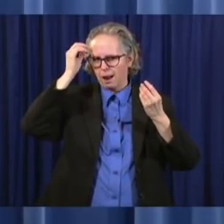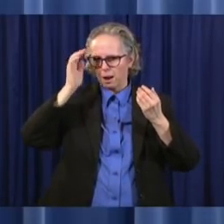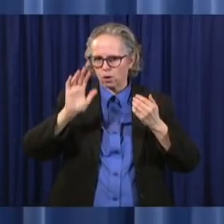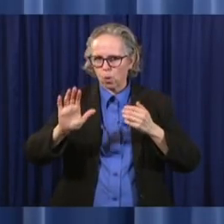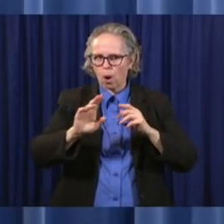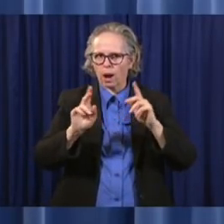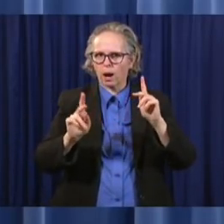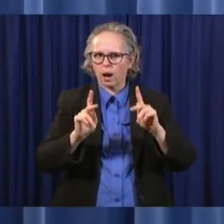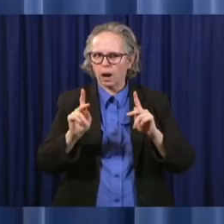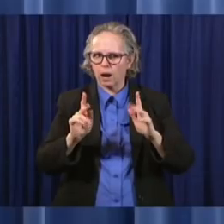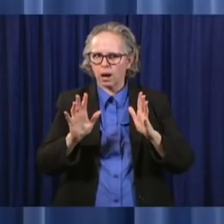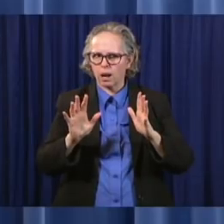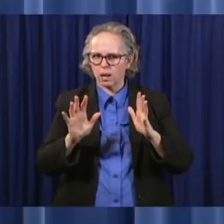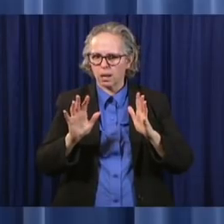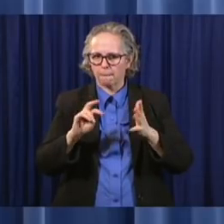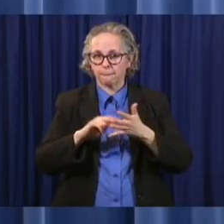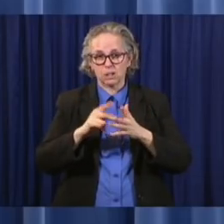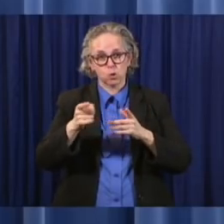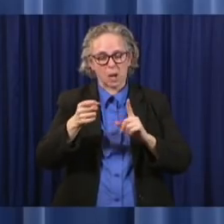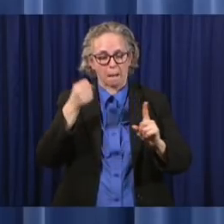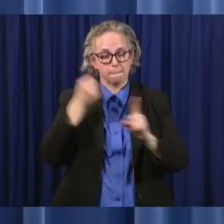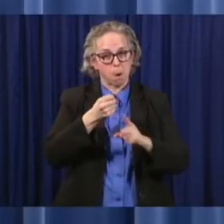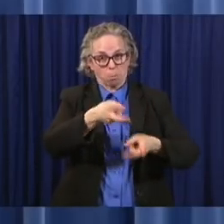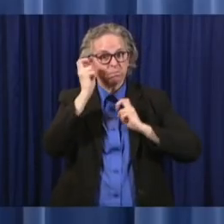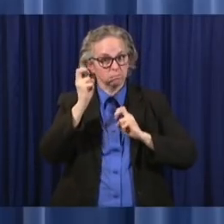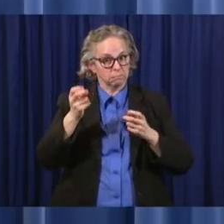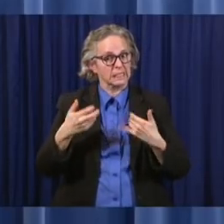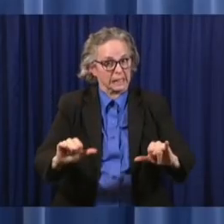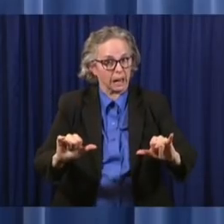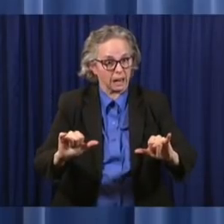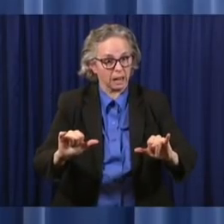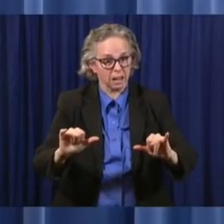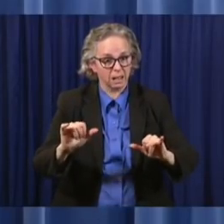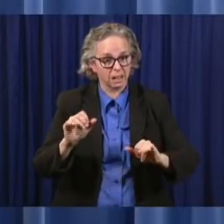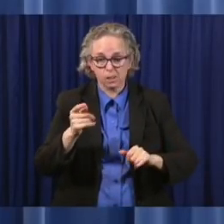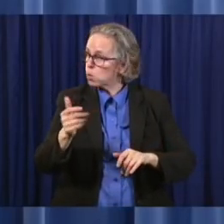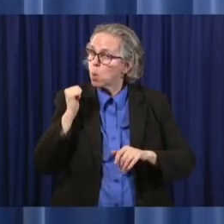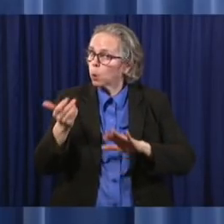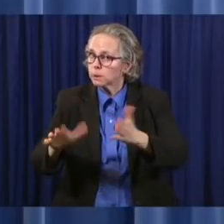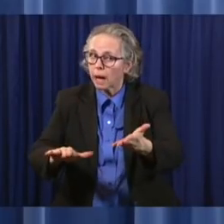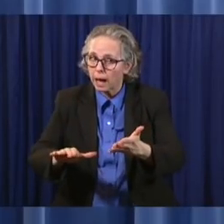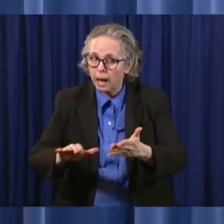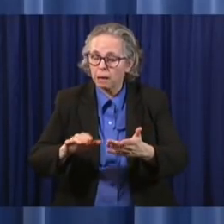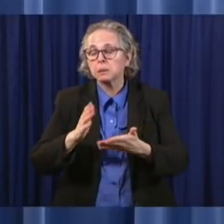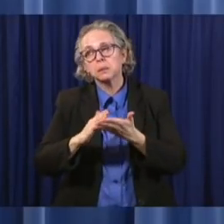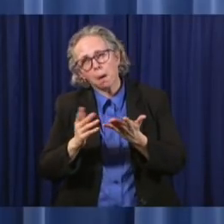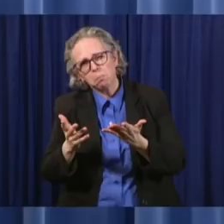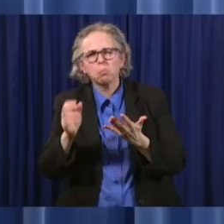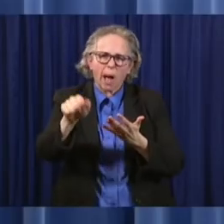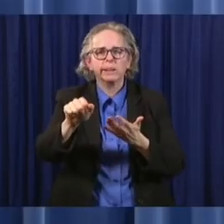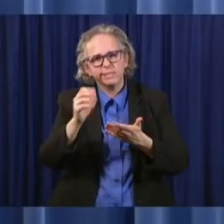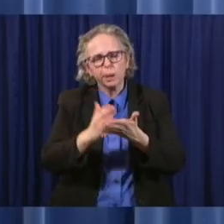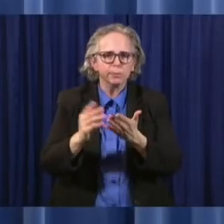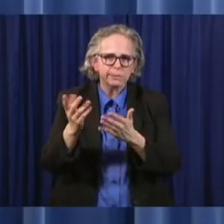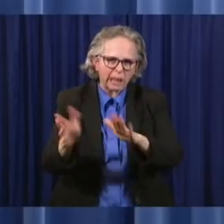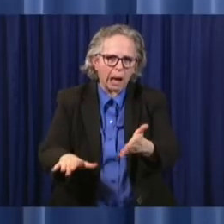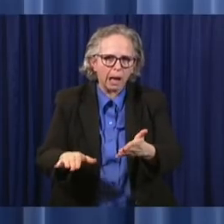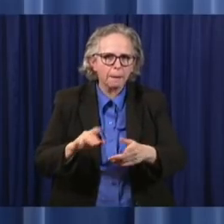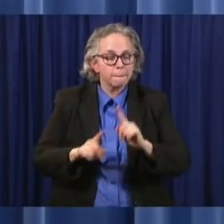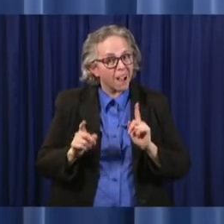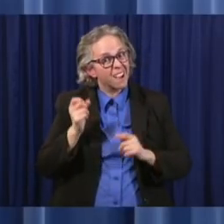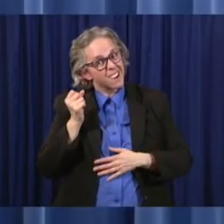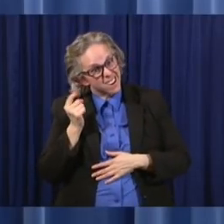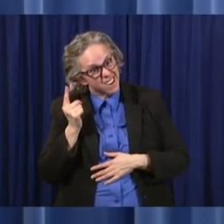sick. Don't die. Some die. But many times